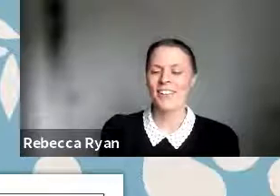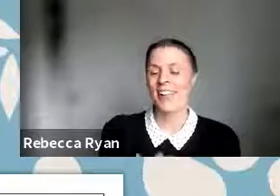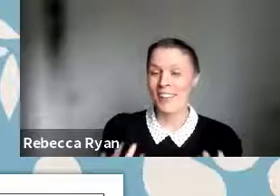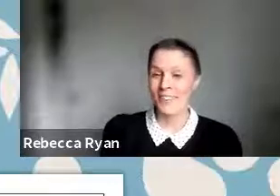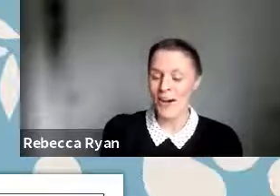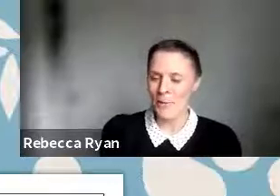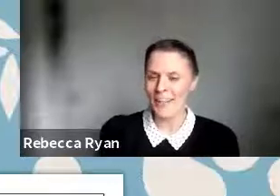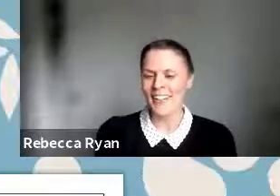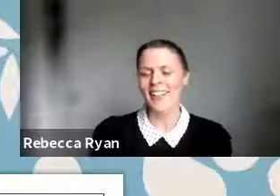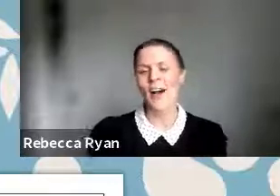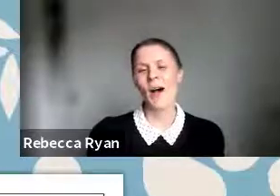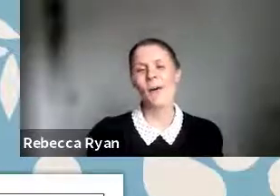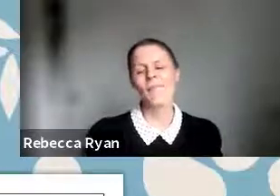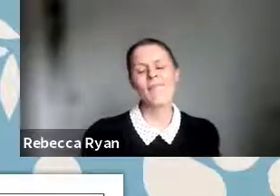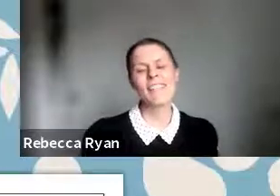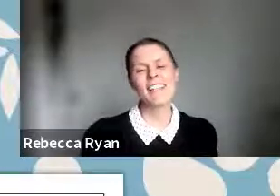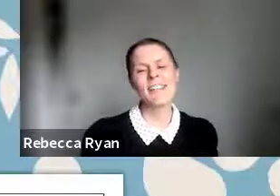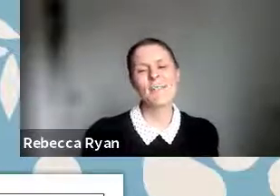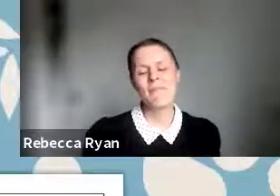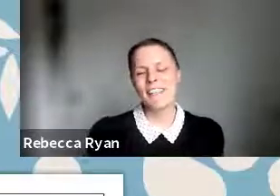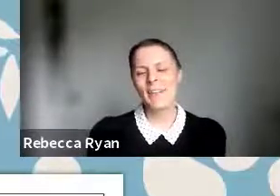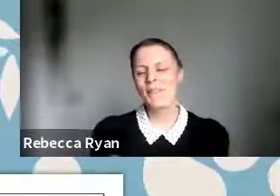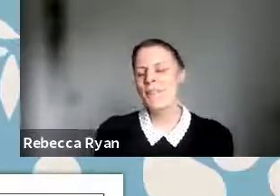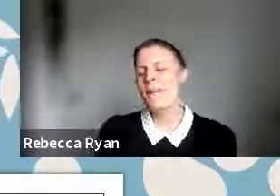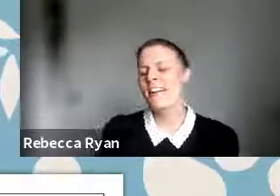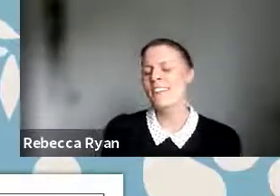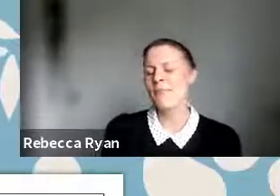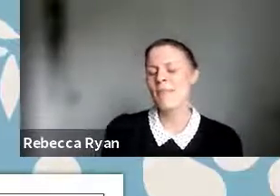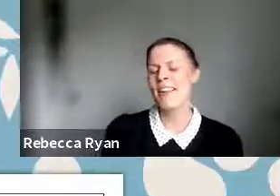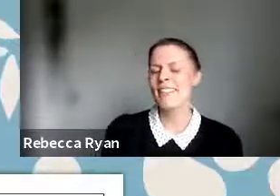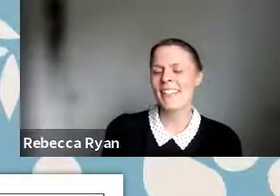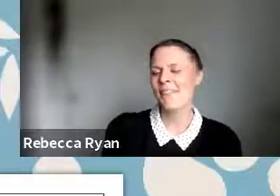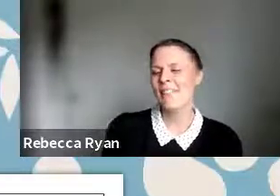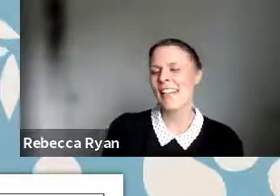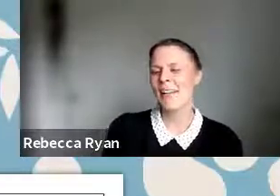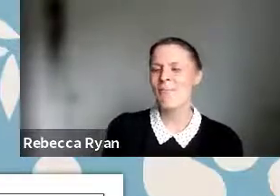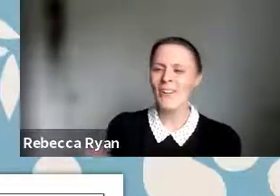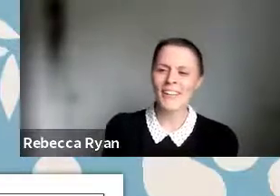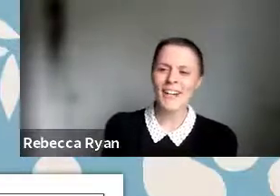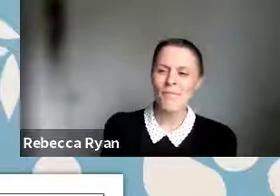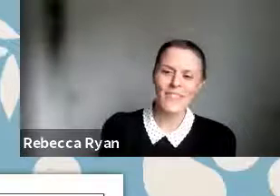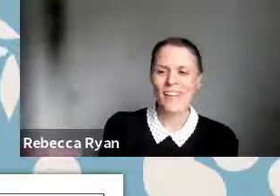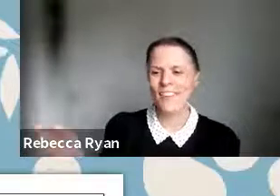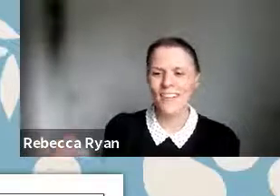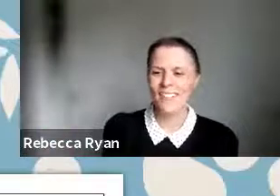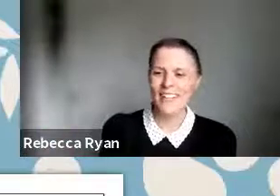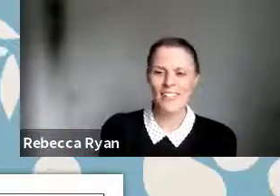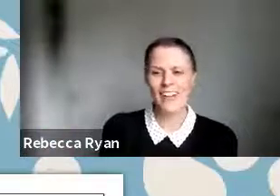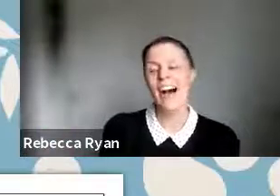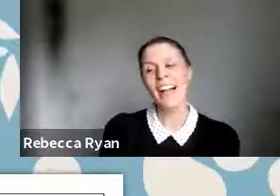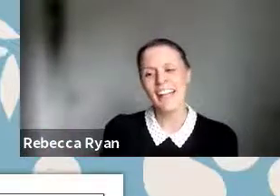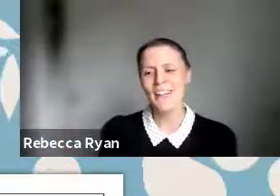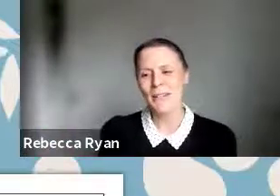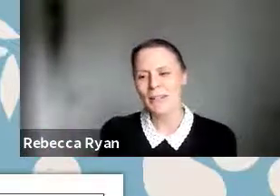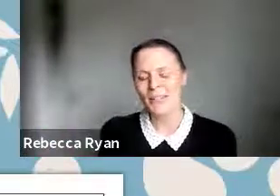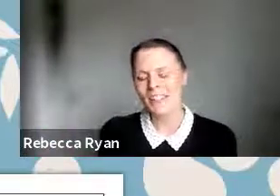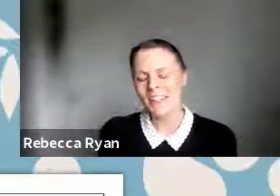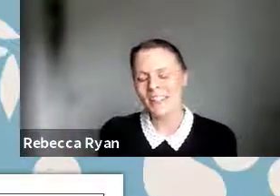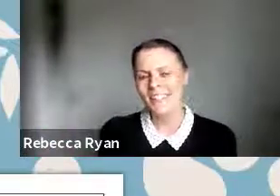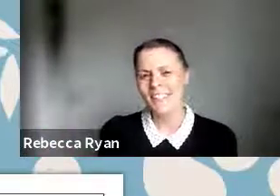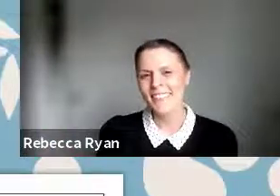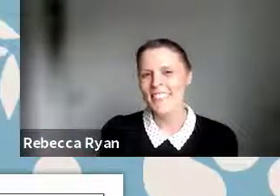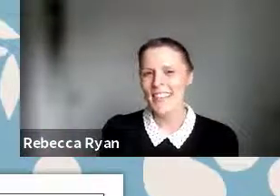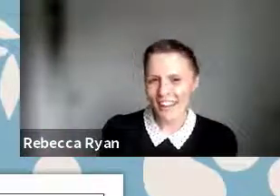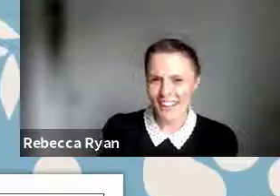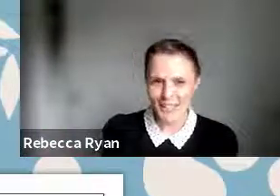out loud because I love comedy. You know, if someone might say something like polio, never heard of anyone I know get